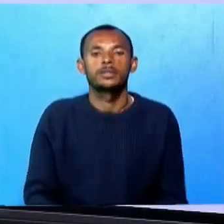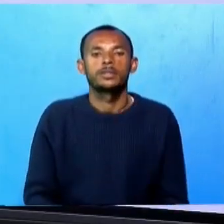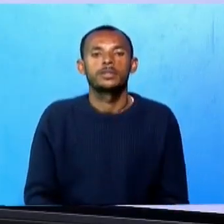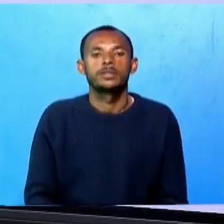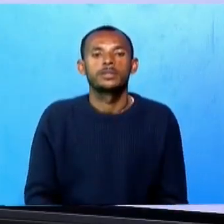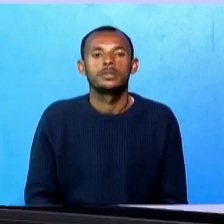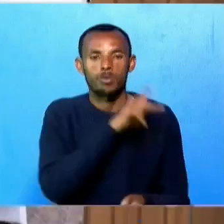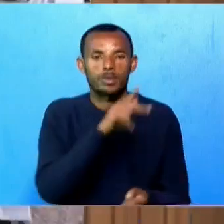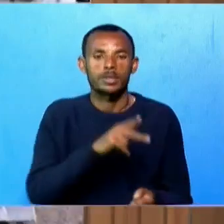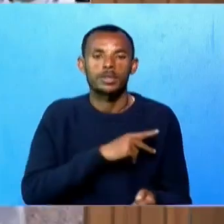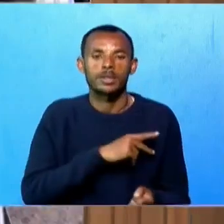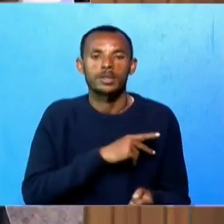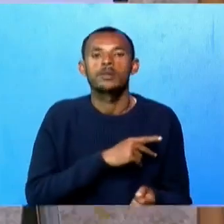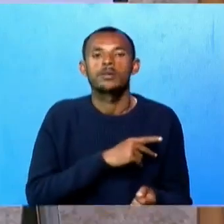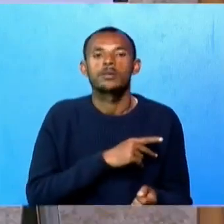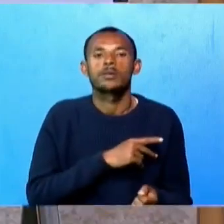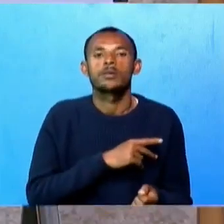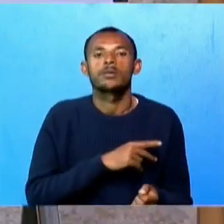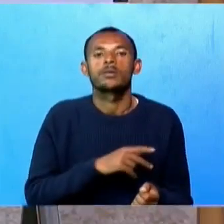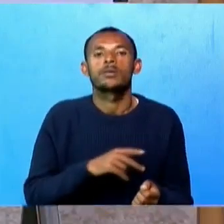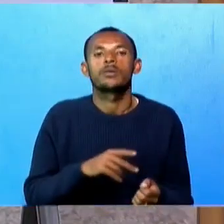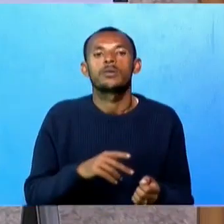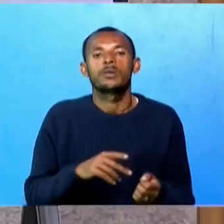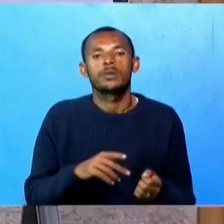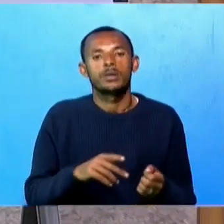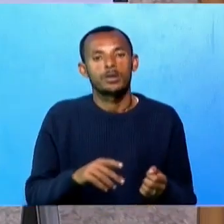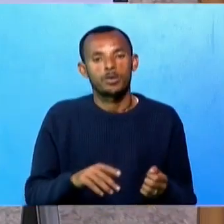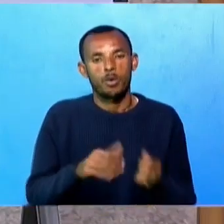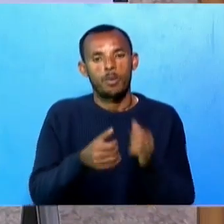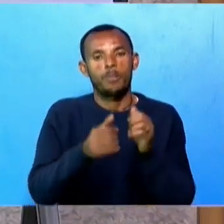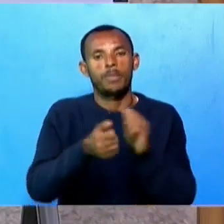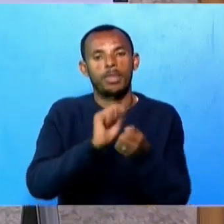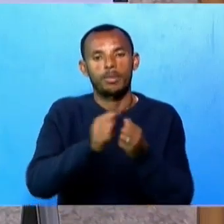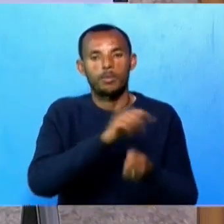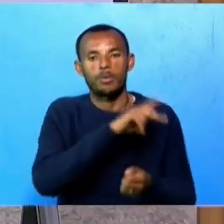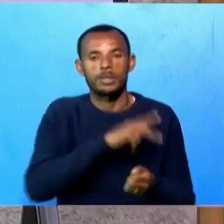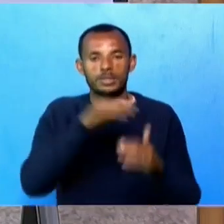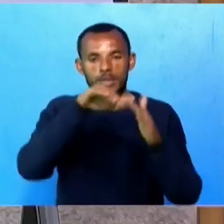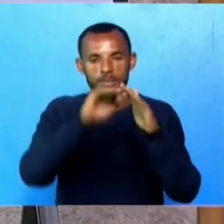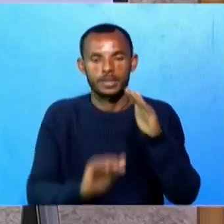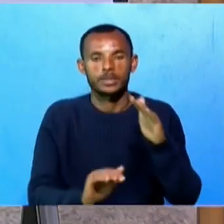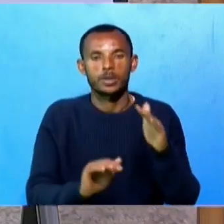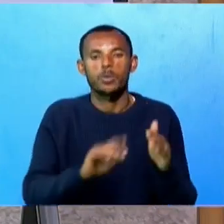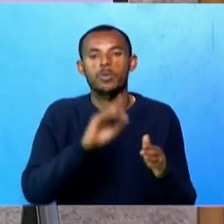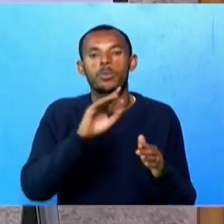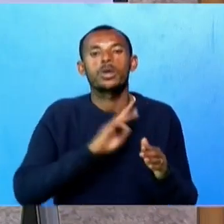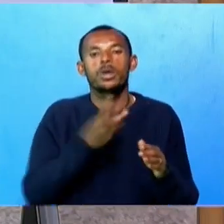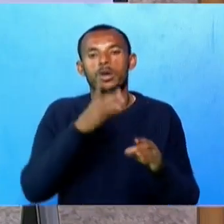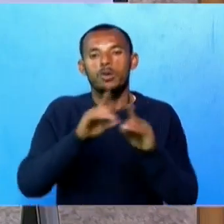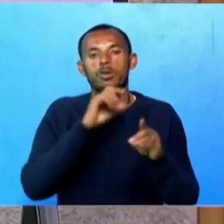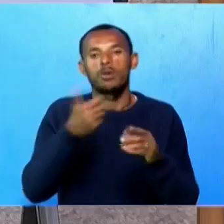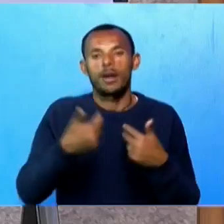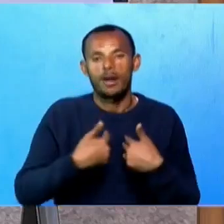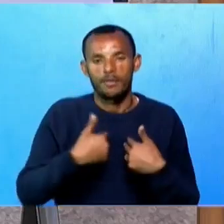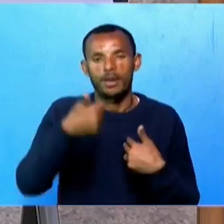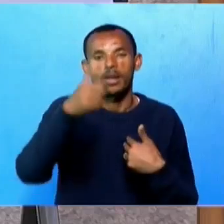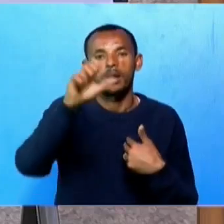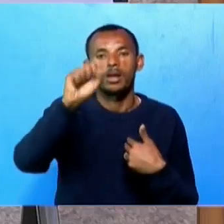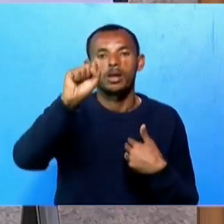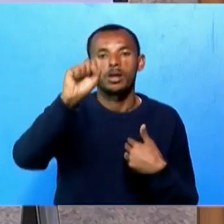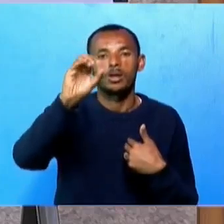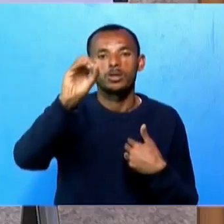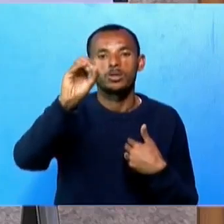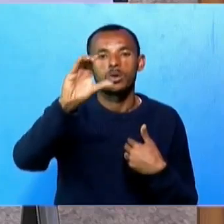So we don't have commutative property in subtraction. We don't have associative property and the like,